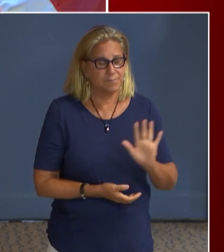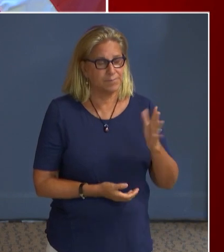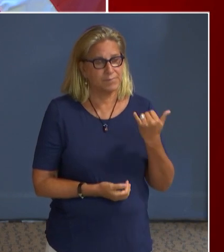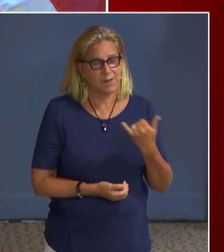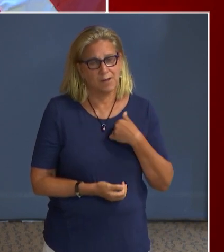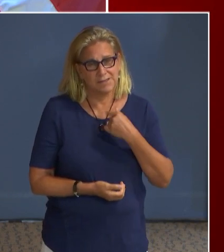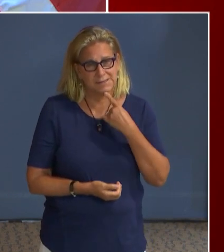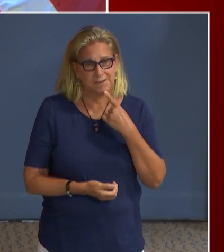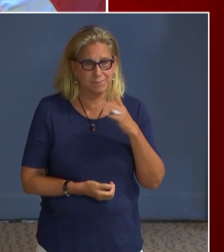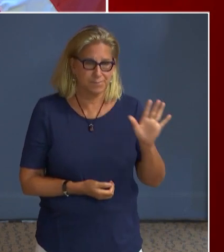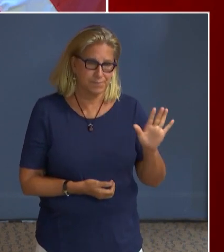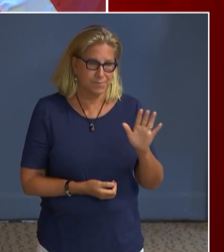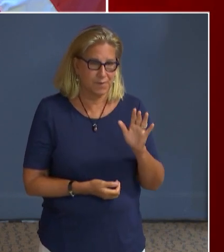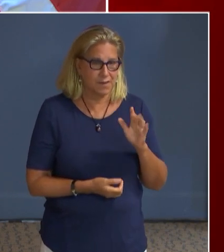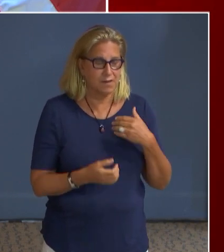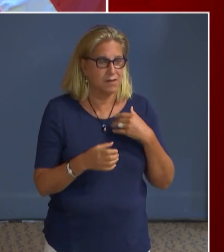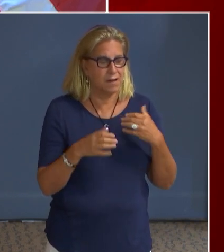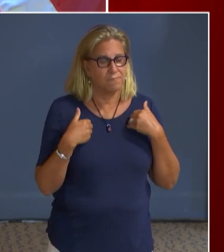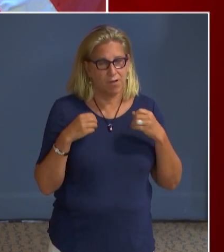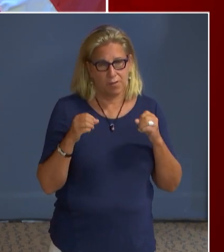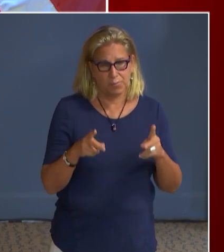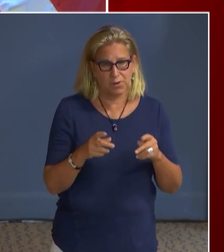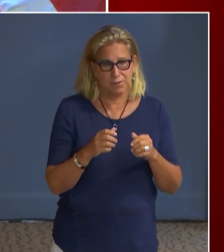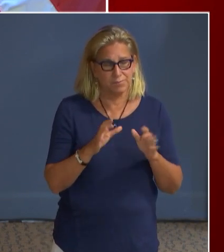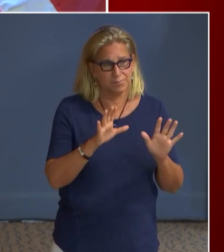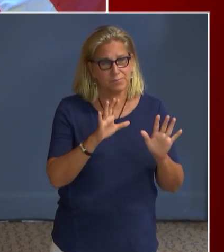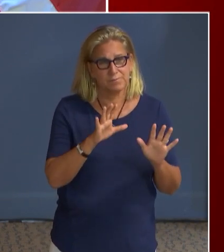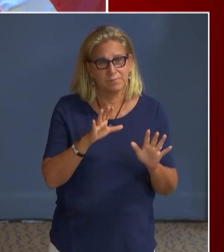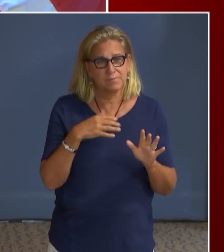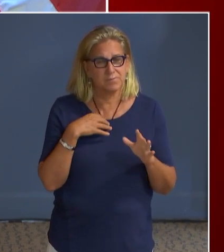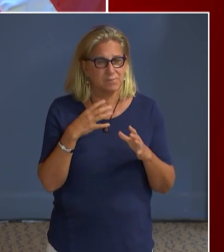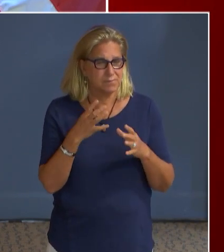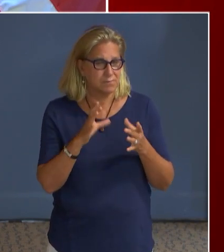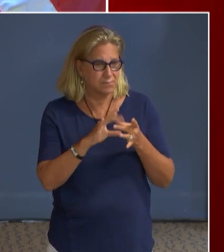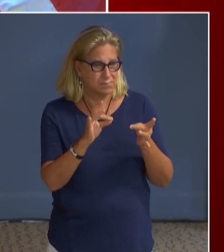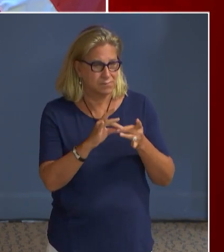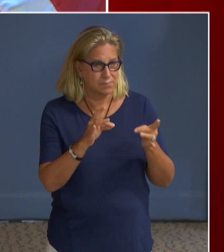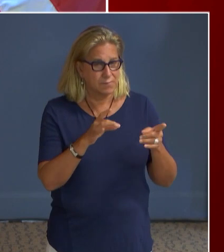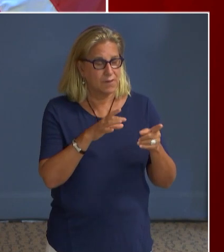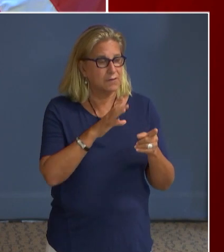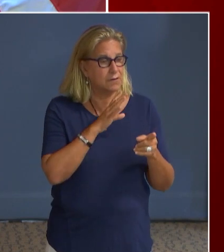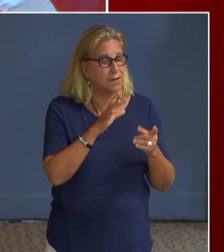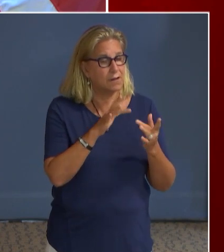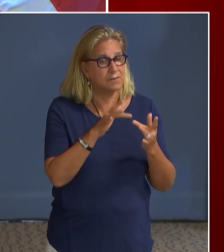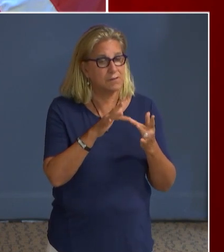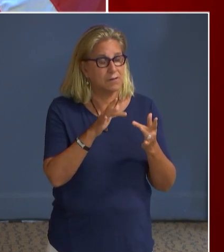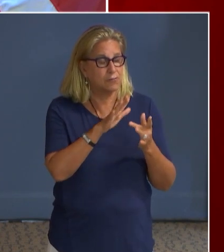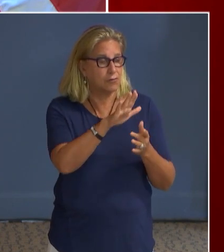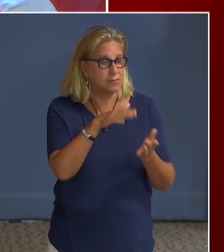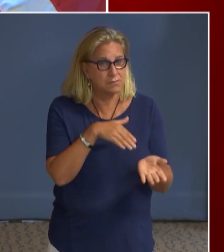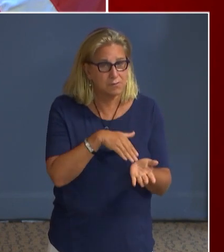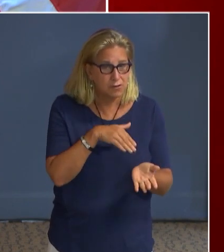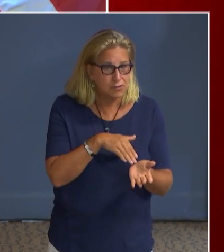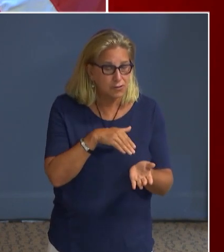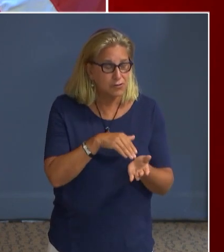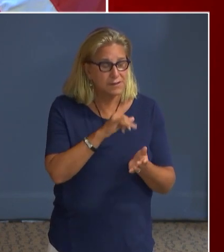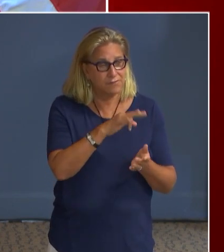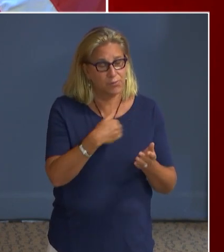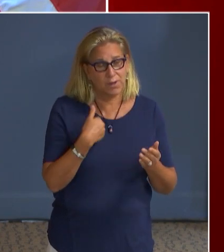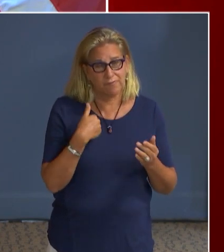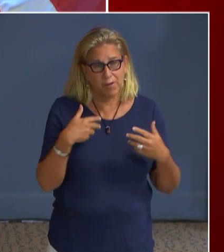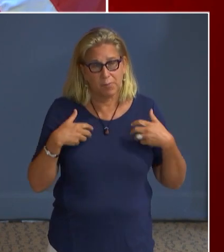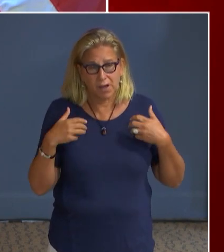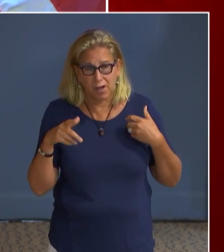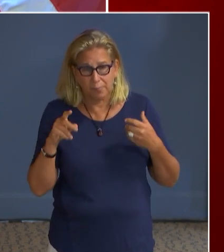to remind everybody to contact their physician if they're displaying any symptoms or think they may